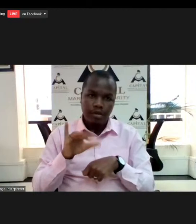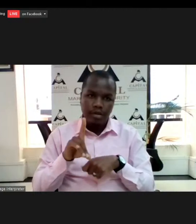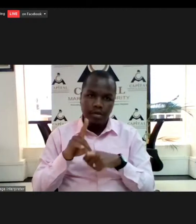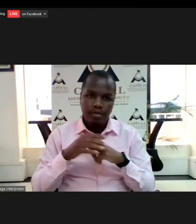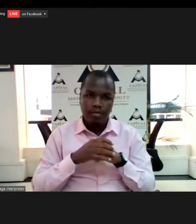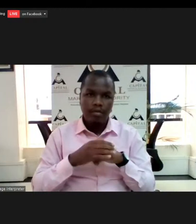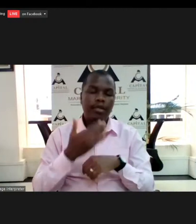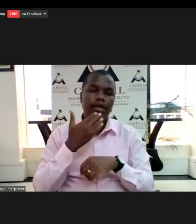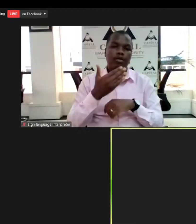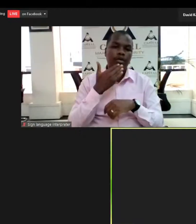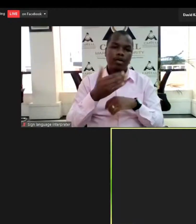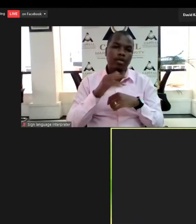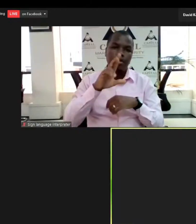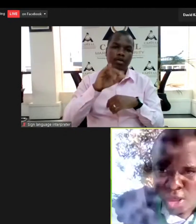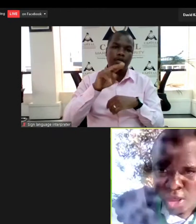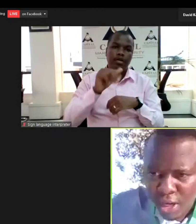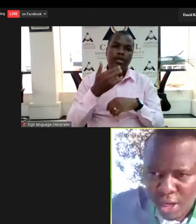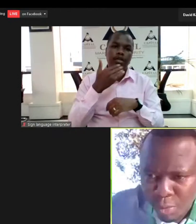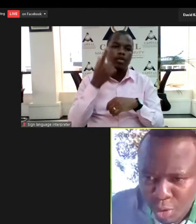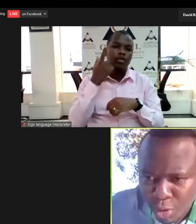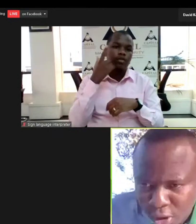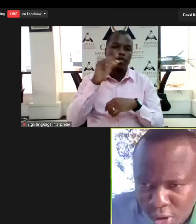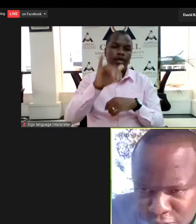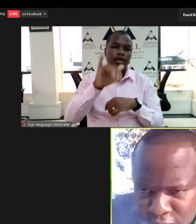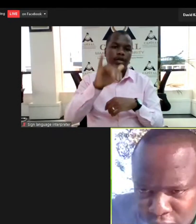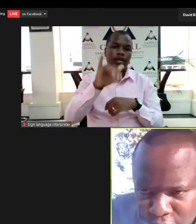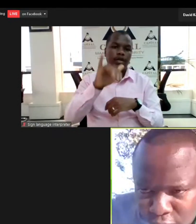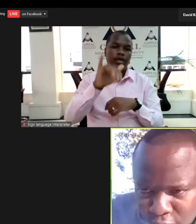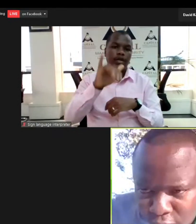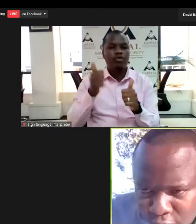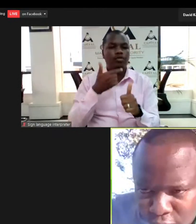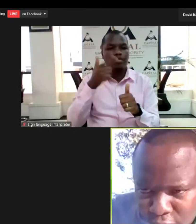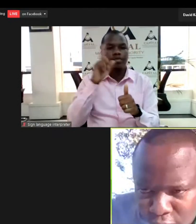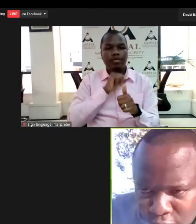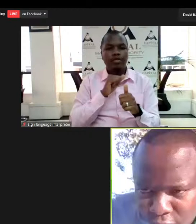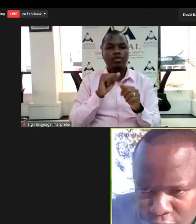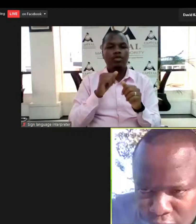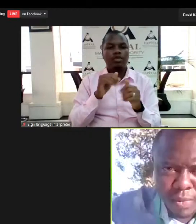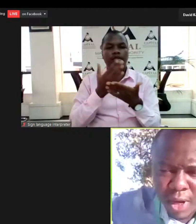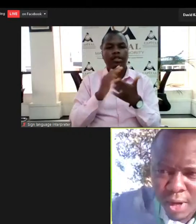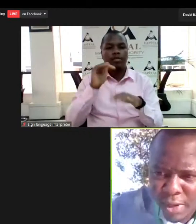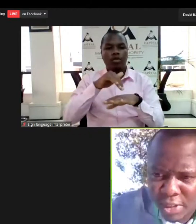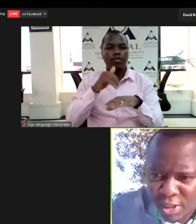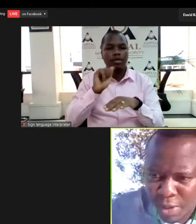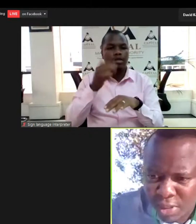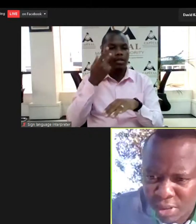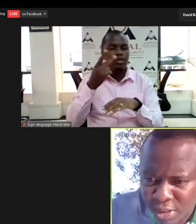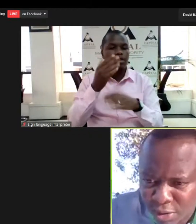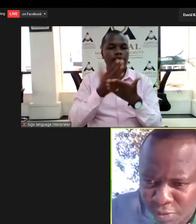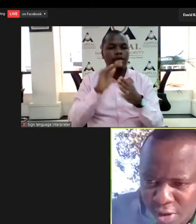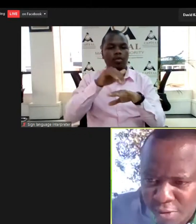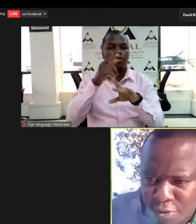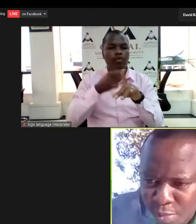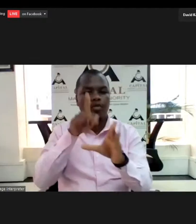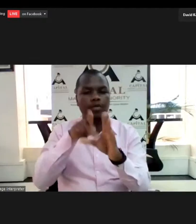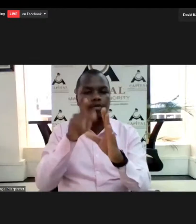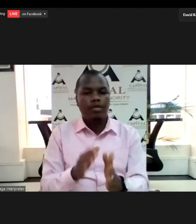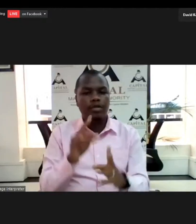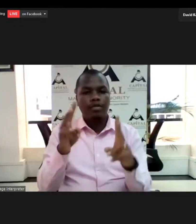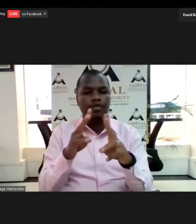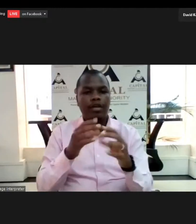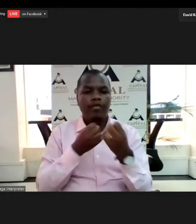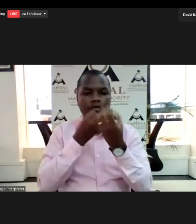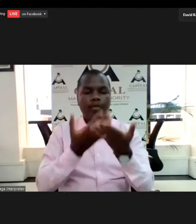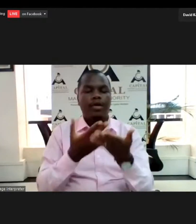Thank you, Rina. Thank you, Rina, for that. I think I'm also receiving, some comments from the participants. This is very